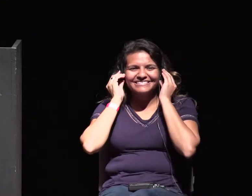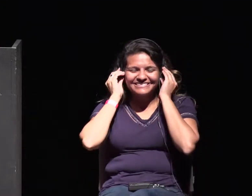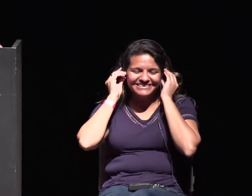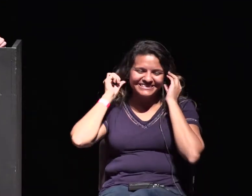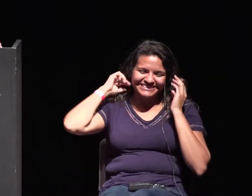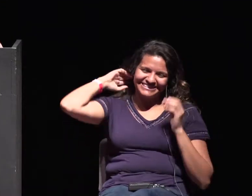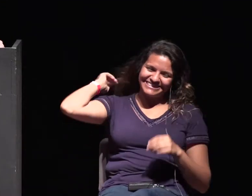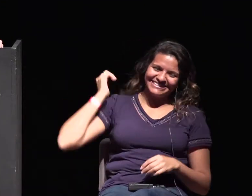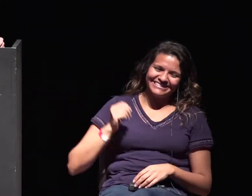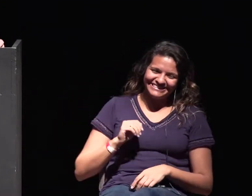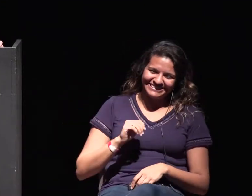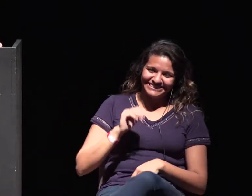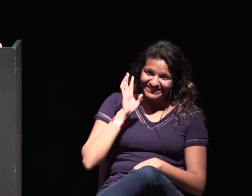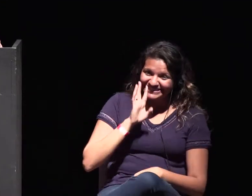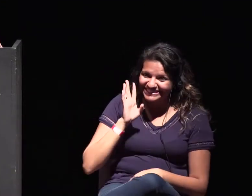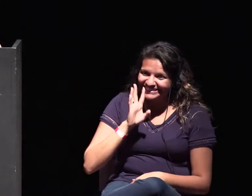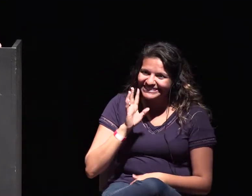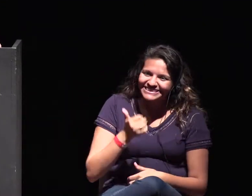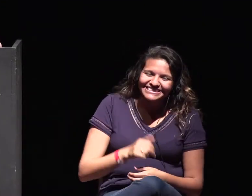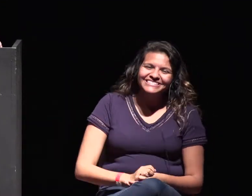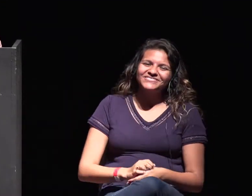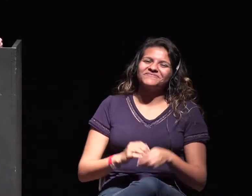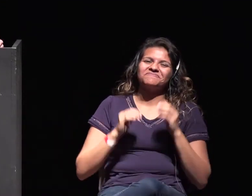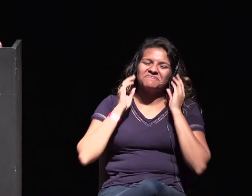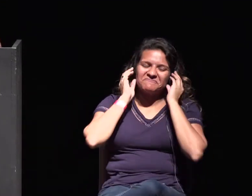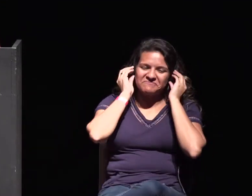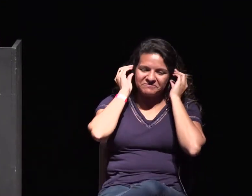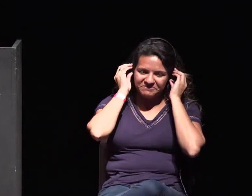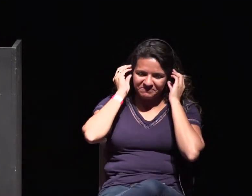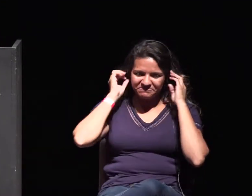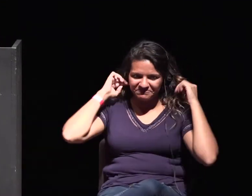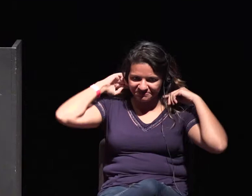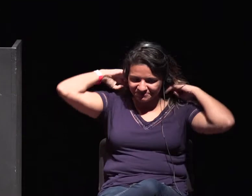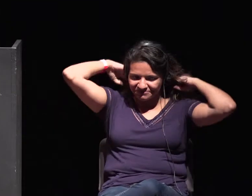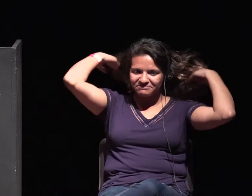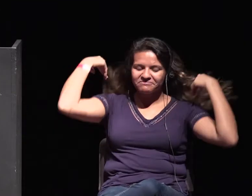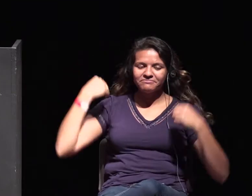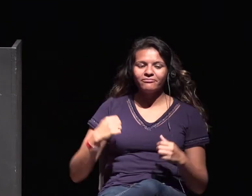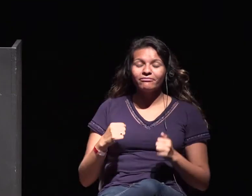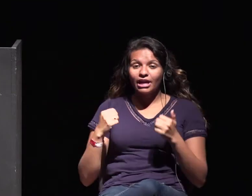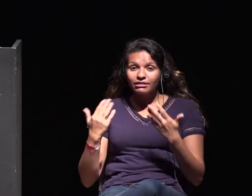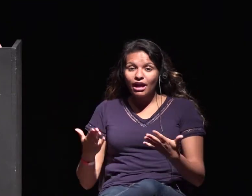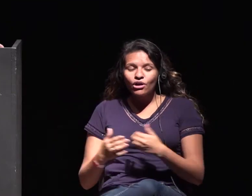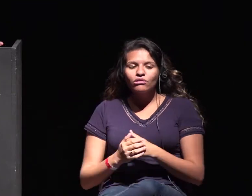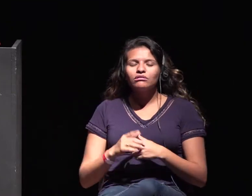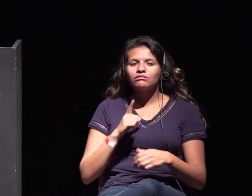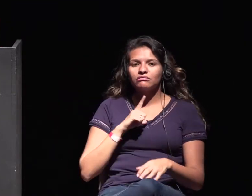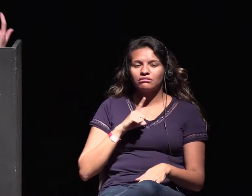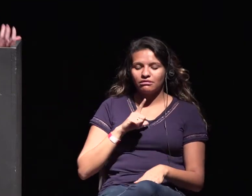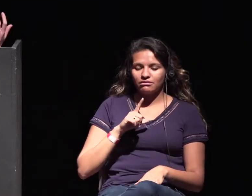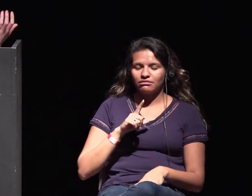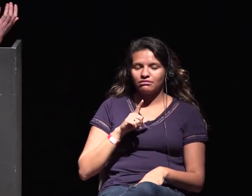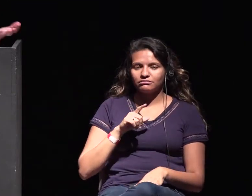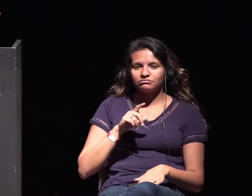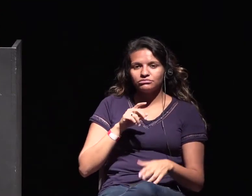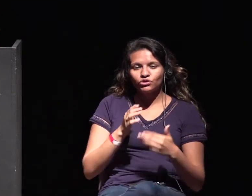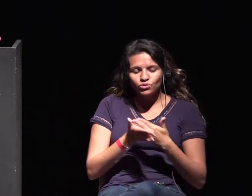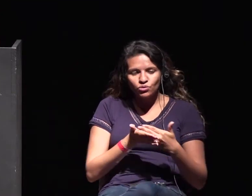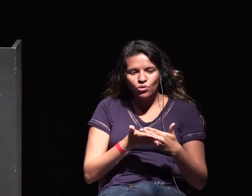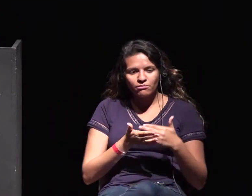Great. I contend that Rayner's turn to jogging in 1963 has a